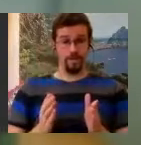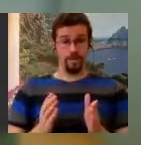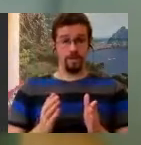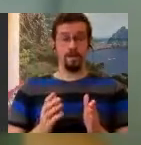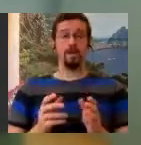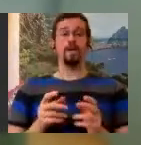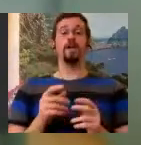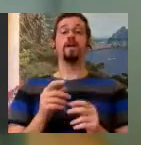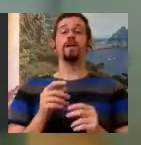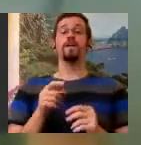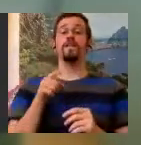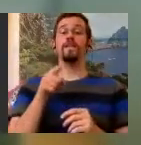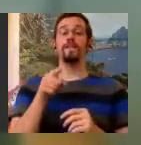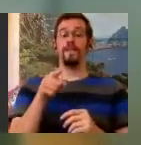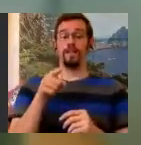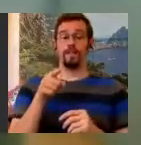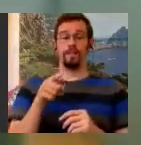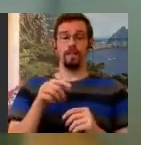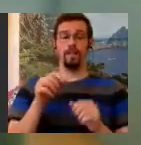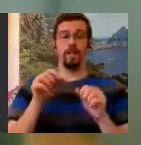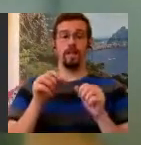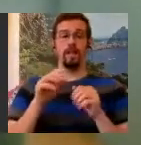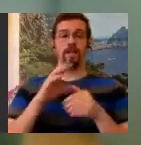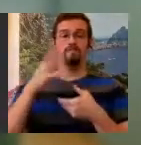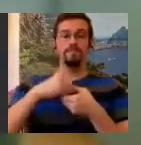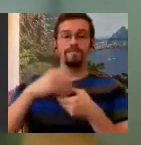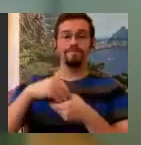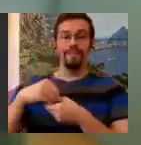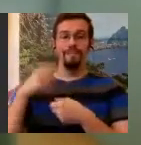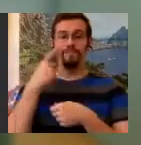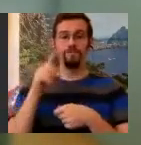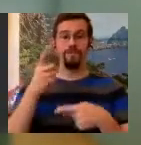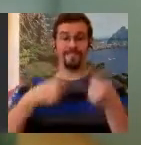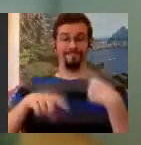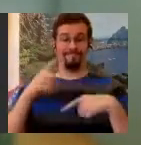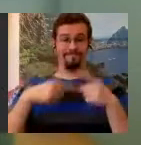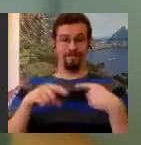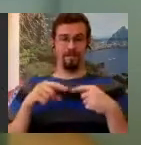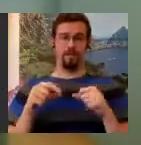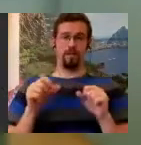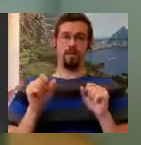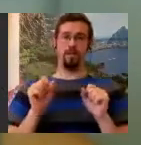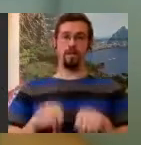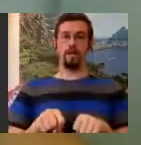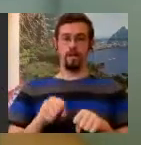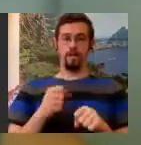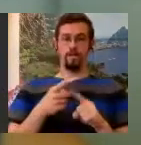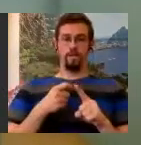summary of the signs that can be found starting from that part of the body.